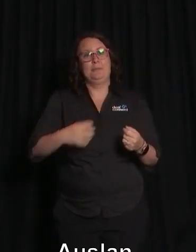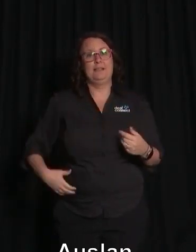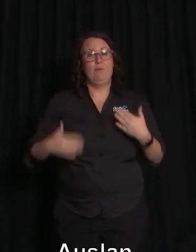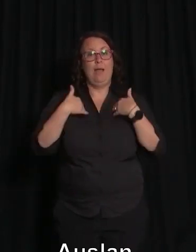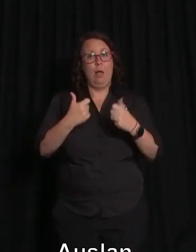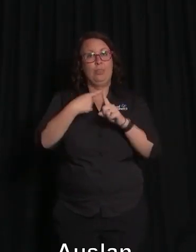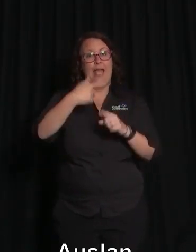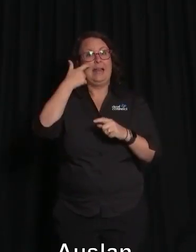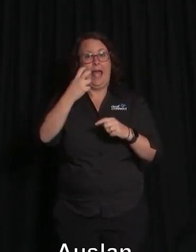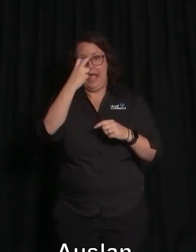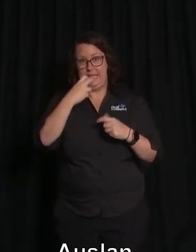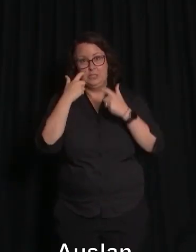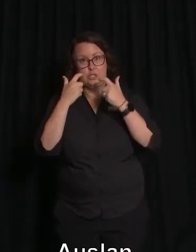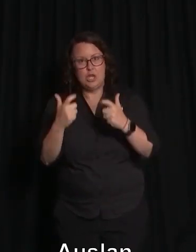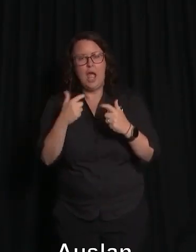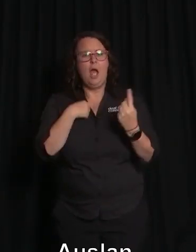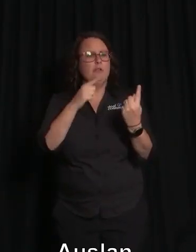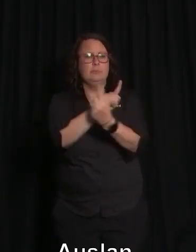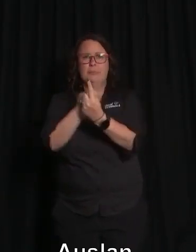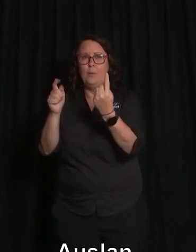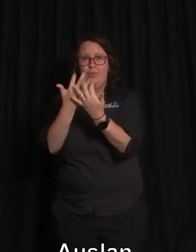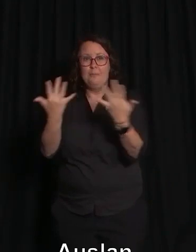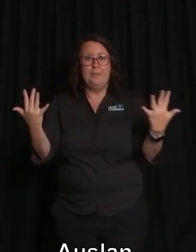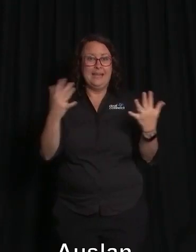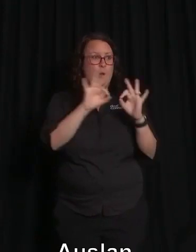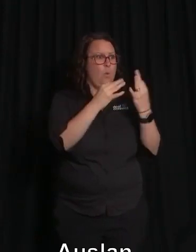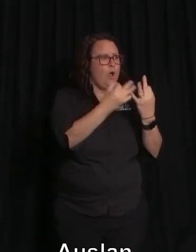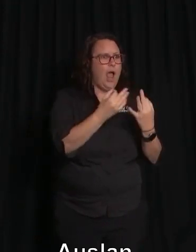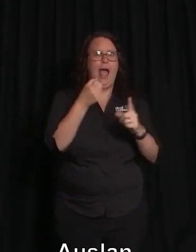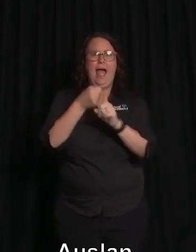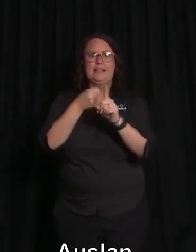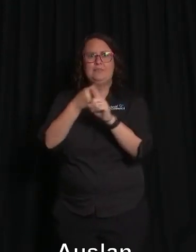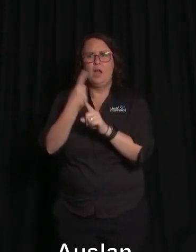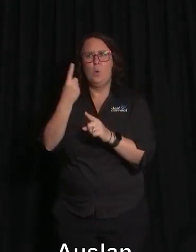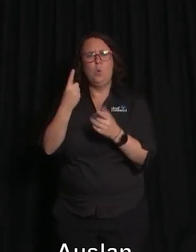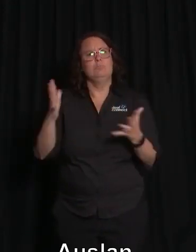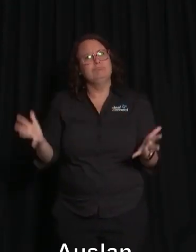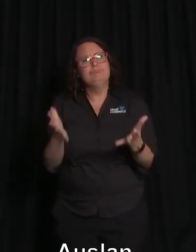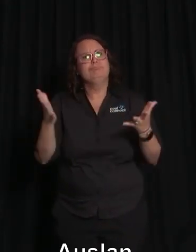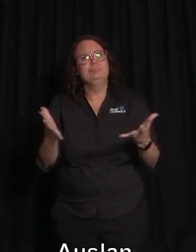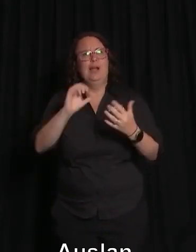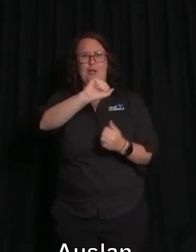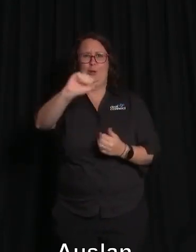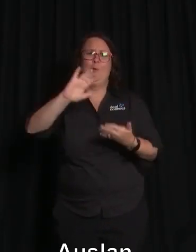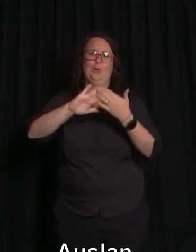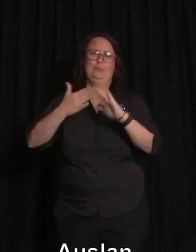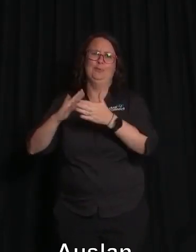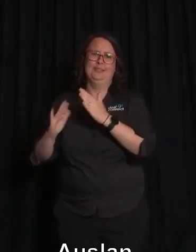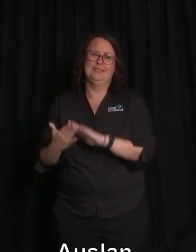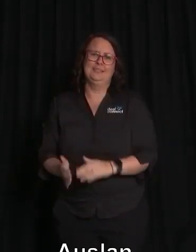had the privilege to meet many of the organisations, the workers and the activists on the front lines, delivering for your communities every